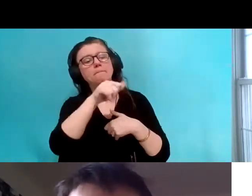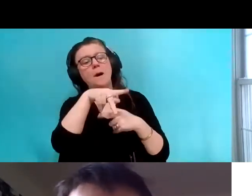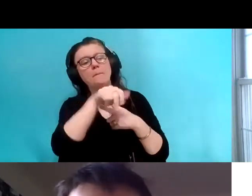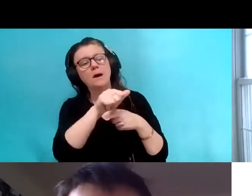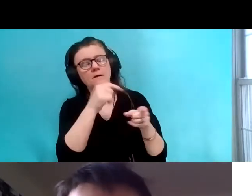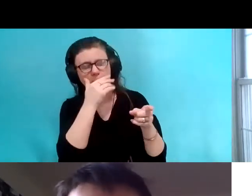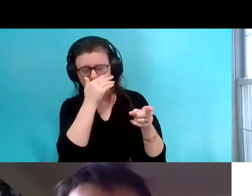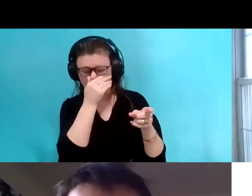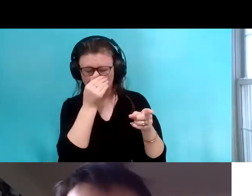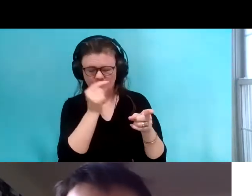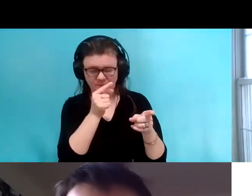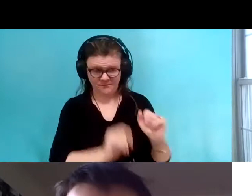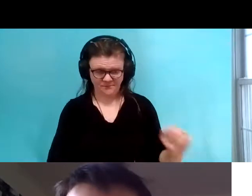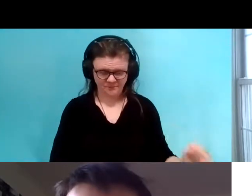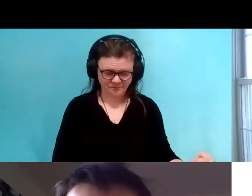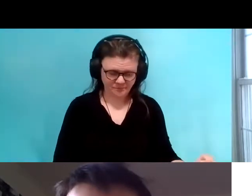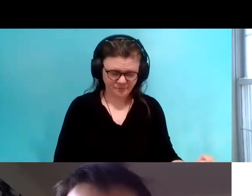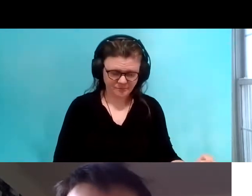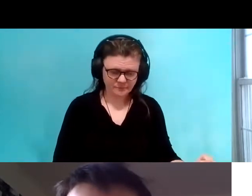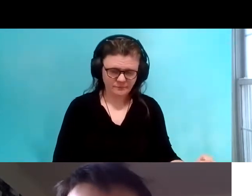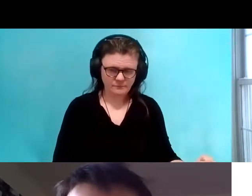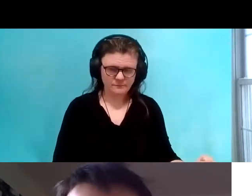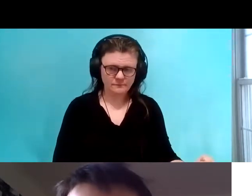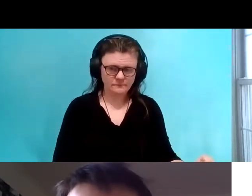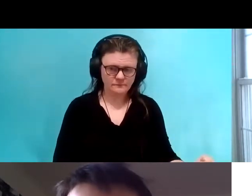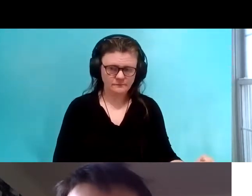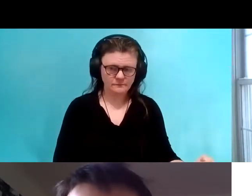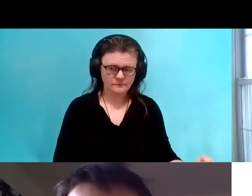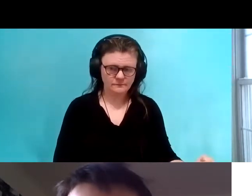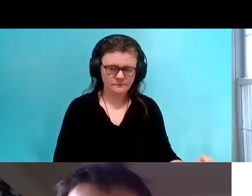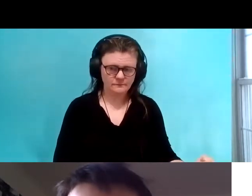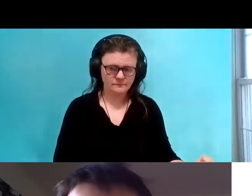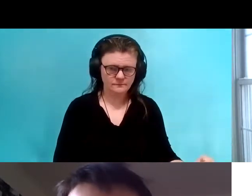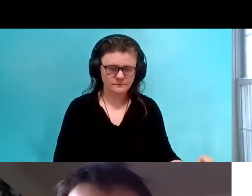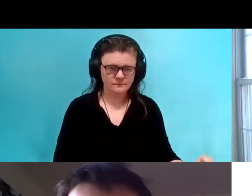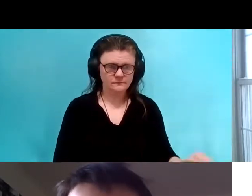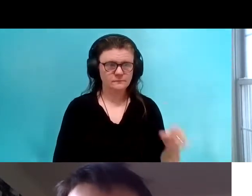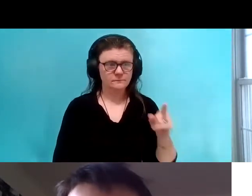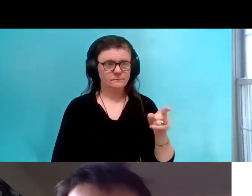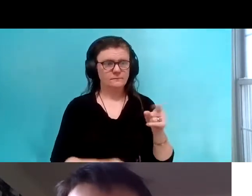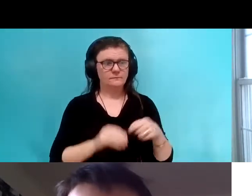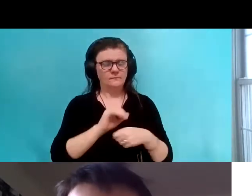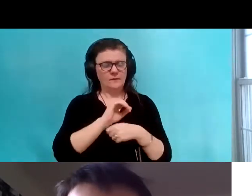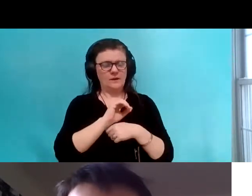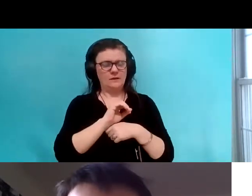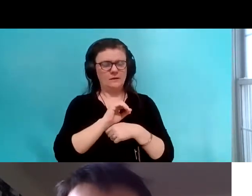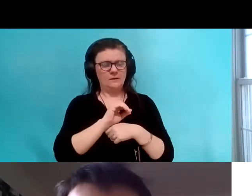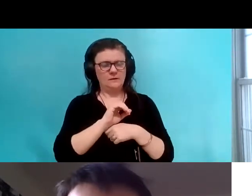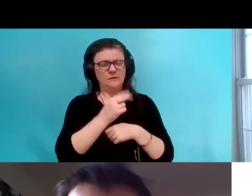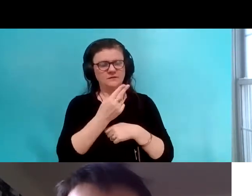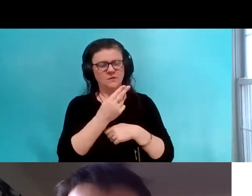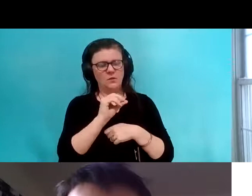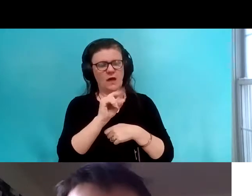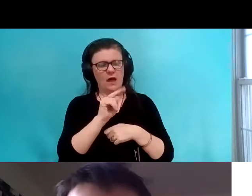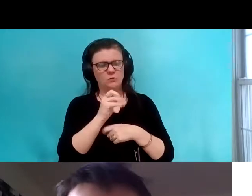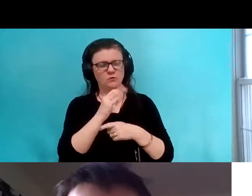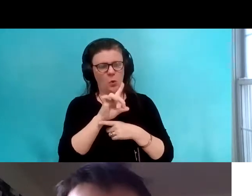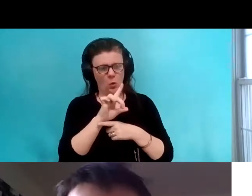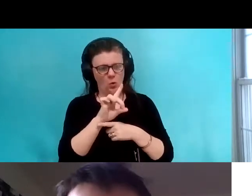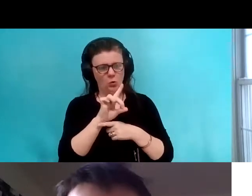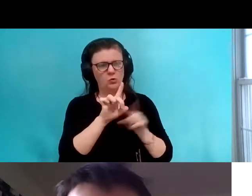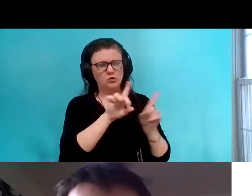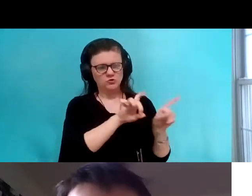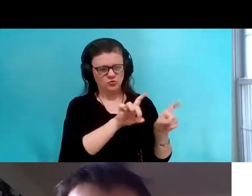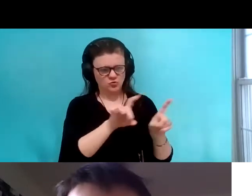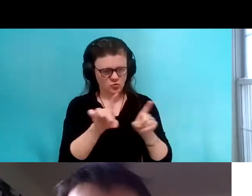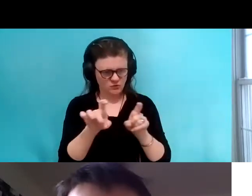to you. So have you been able to use intra-household surveys and techniques for identifying